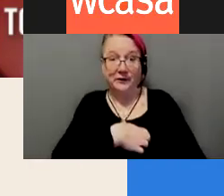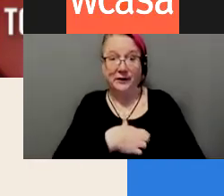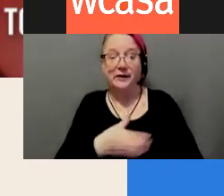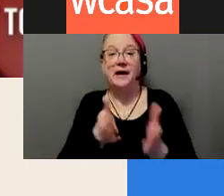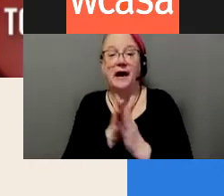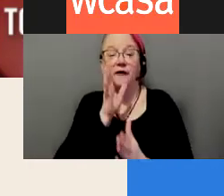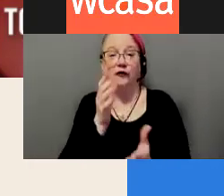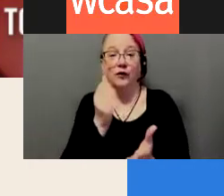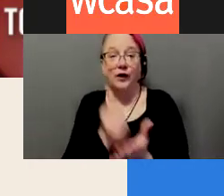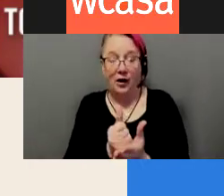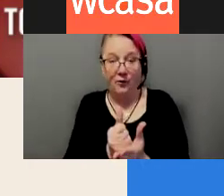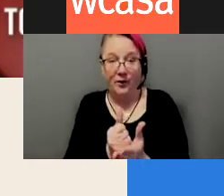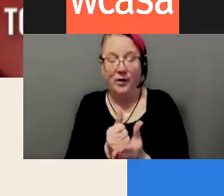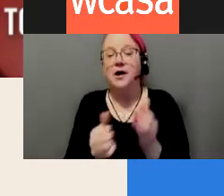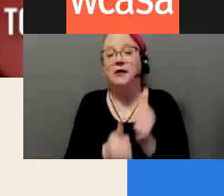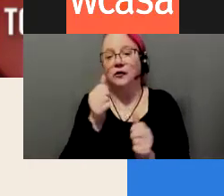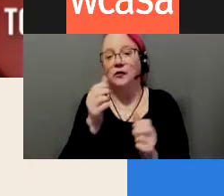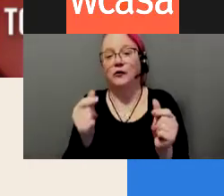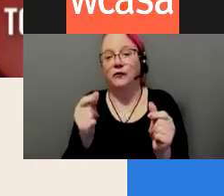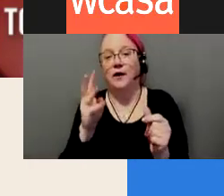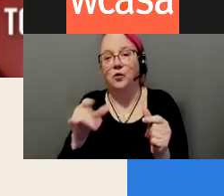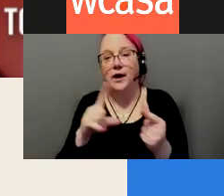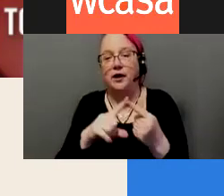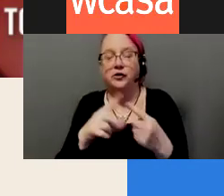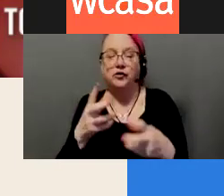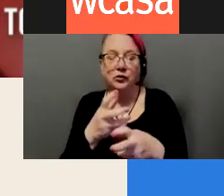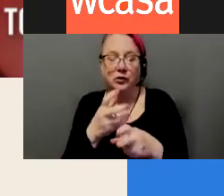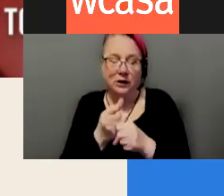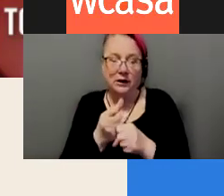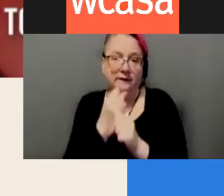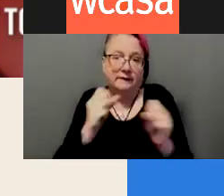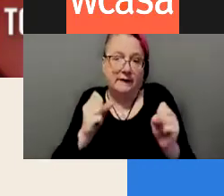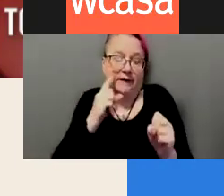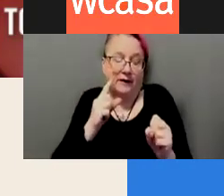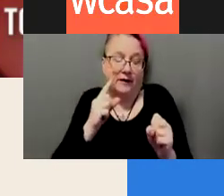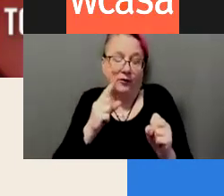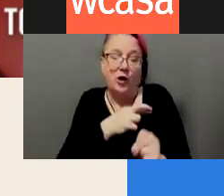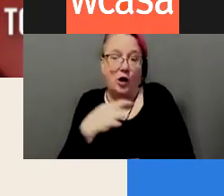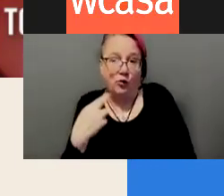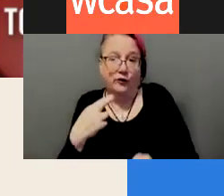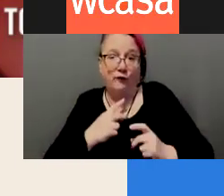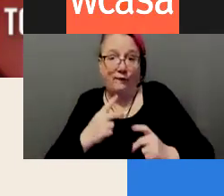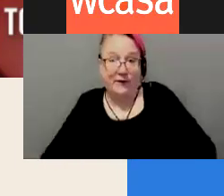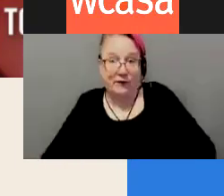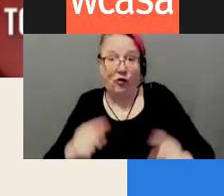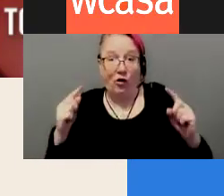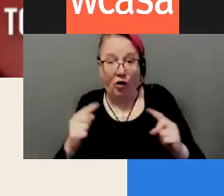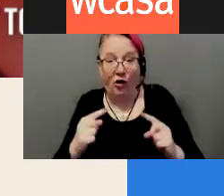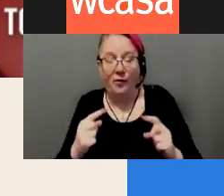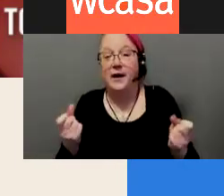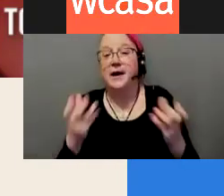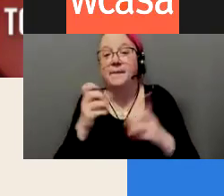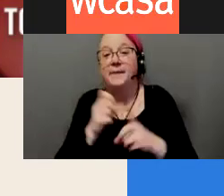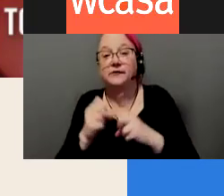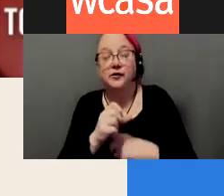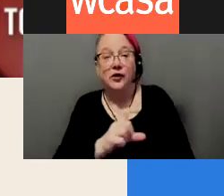it the fastest way to connect with safety for those at risk of serious physical harm. In many cases, your local law enforcement